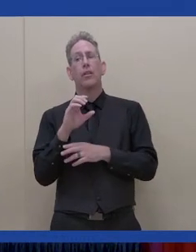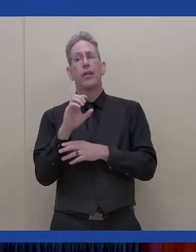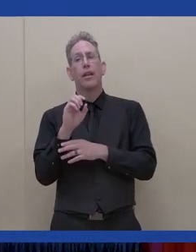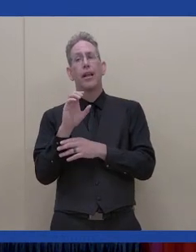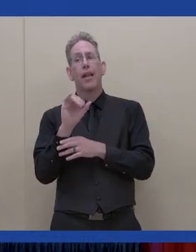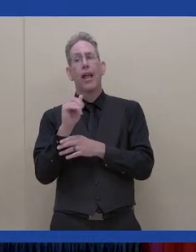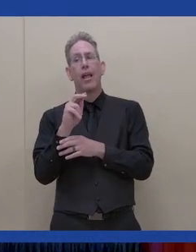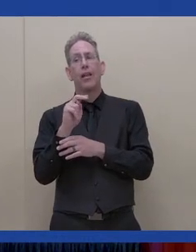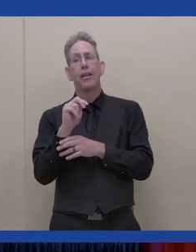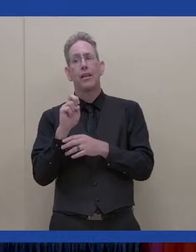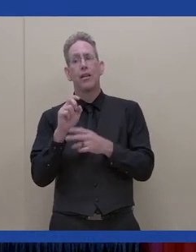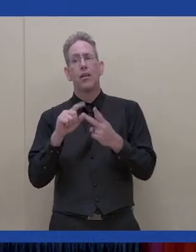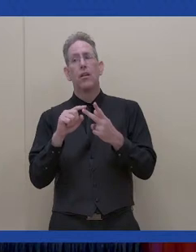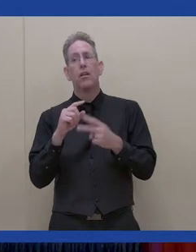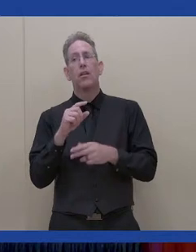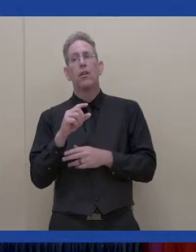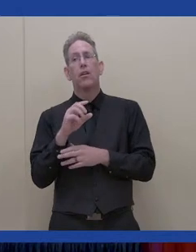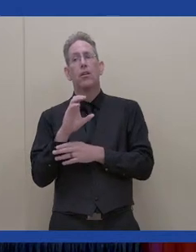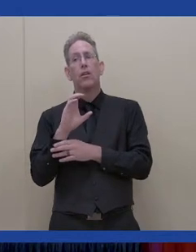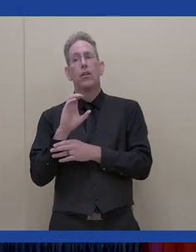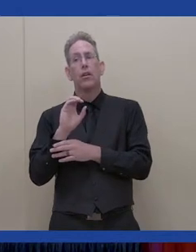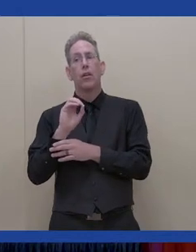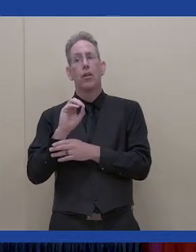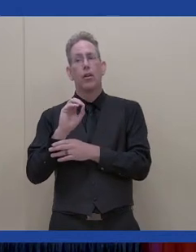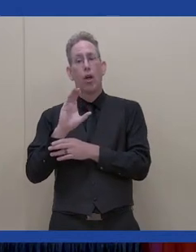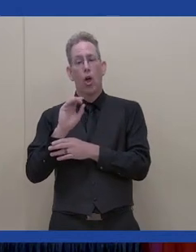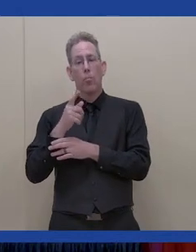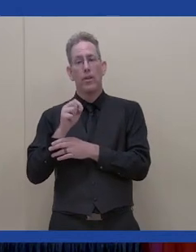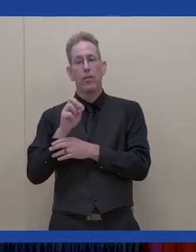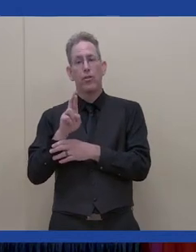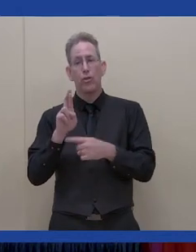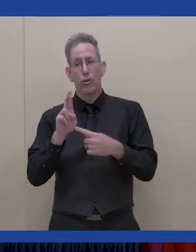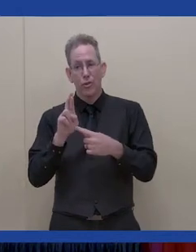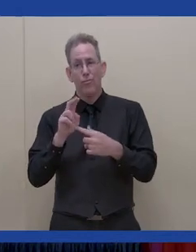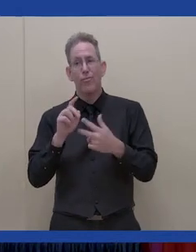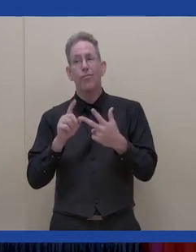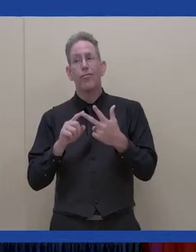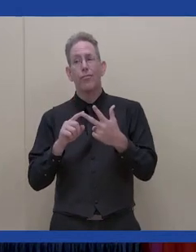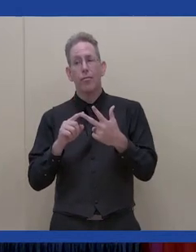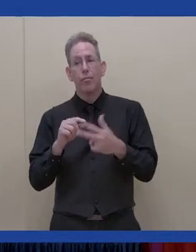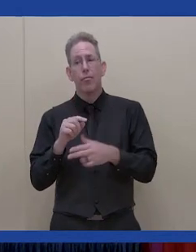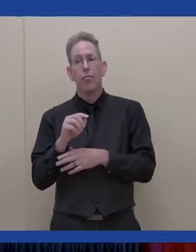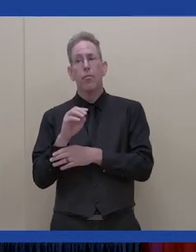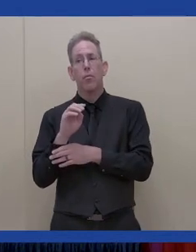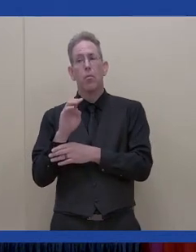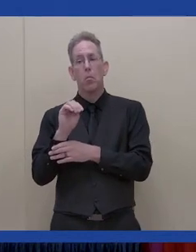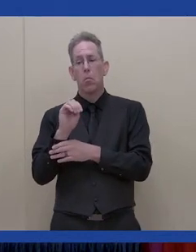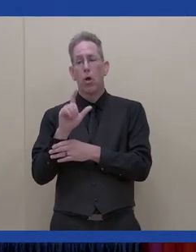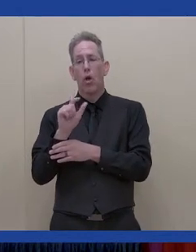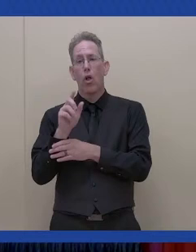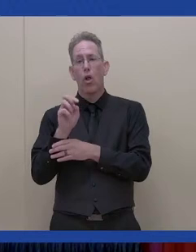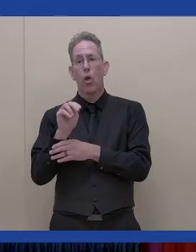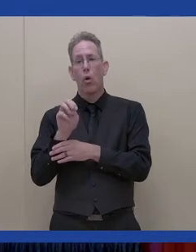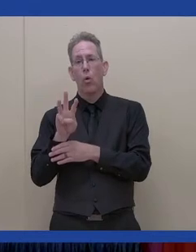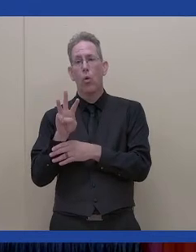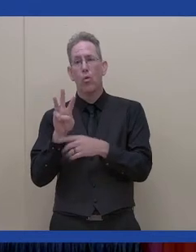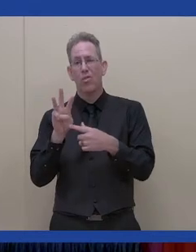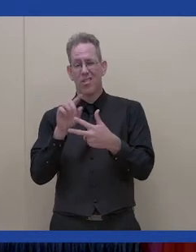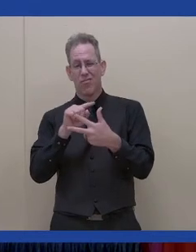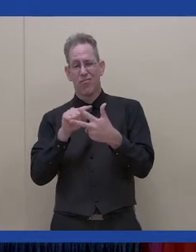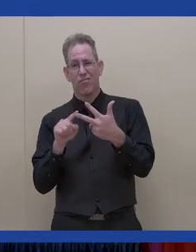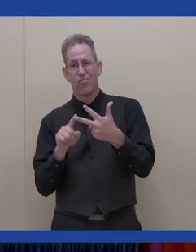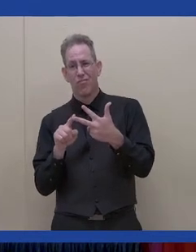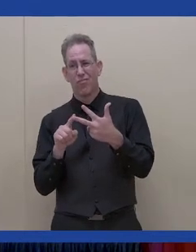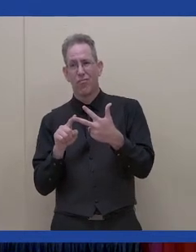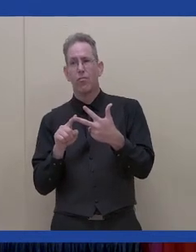Barlow. Councilor Bergman has nominated Councilors Kane, Carpenter, and Barlow for the Board of Finance. Is there a second for that nomination?